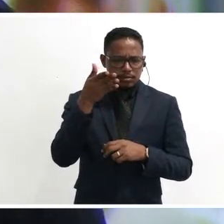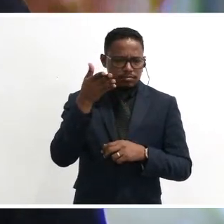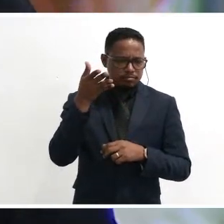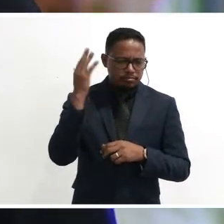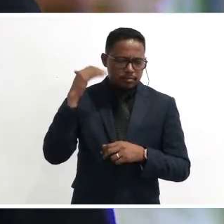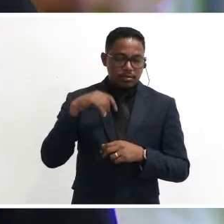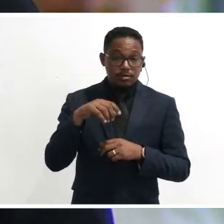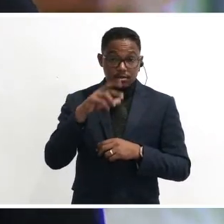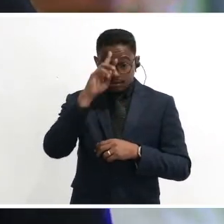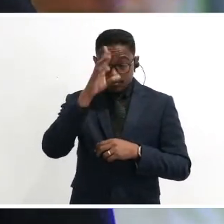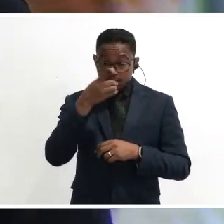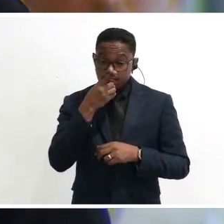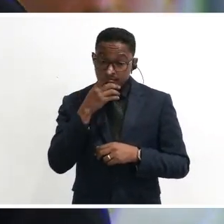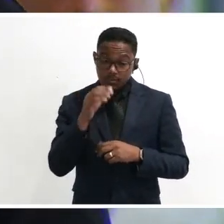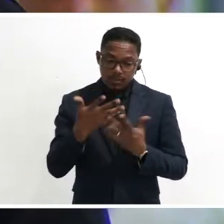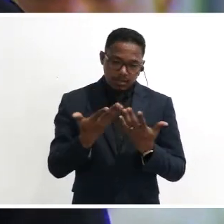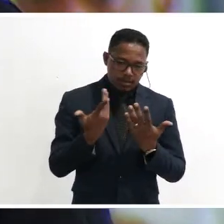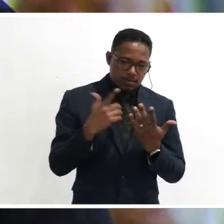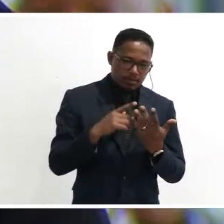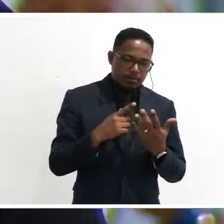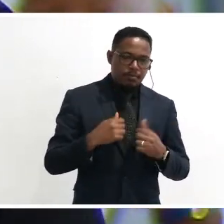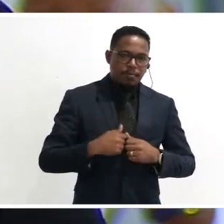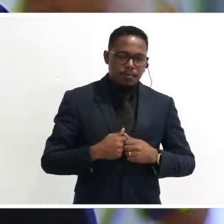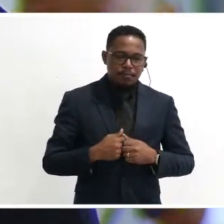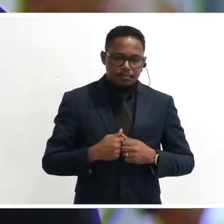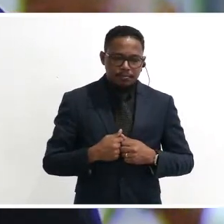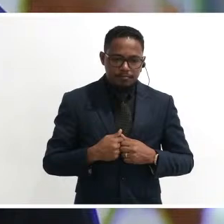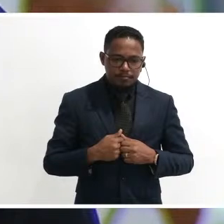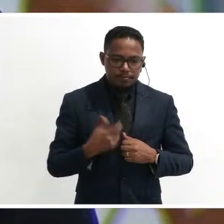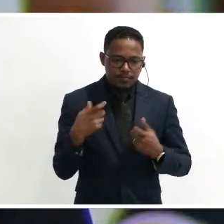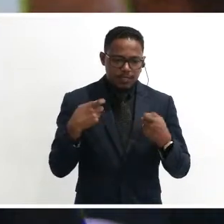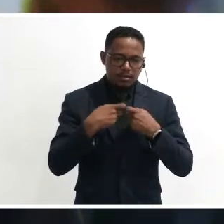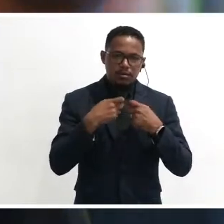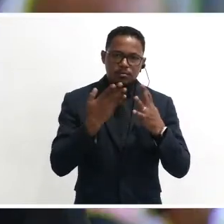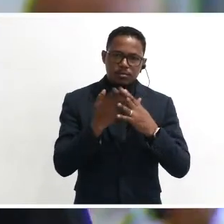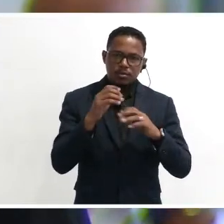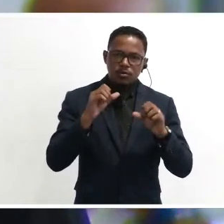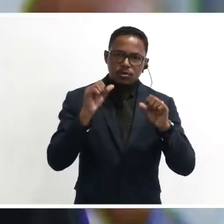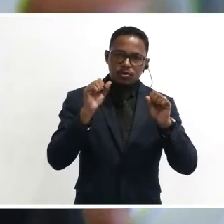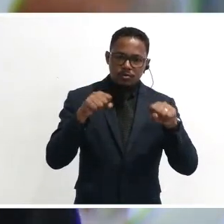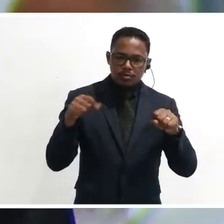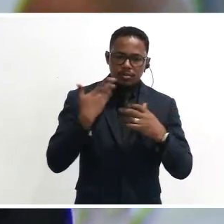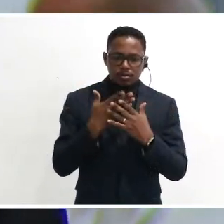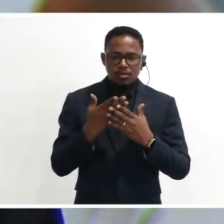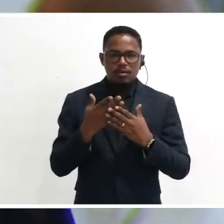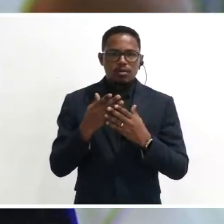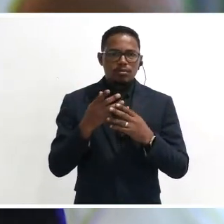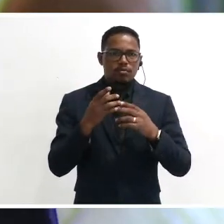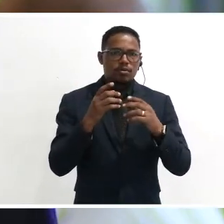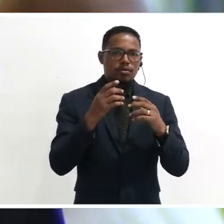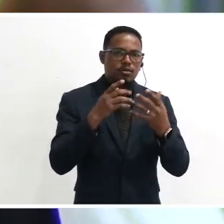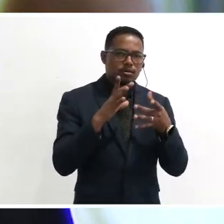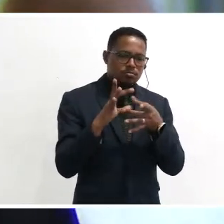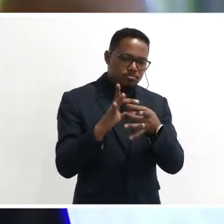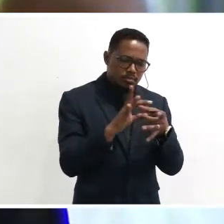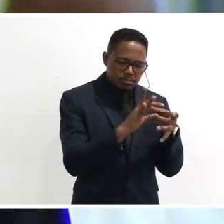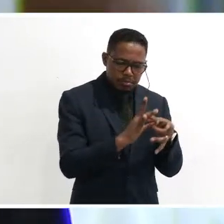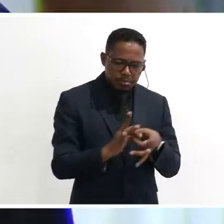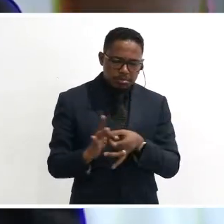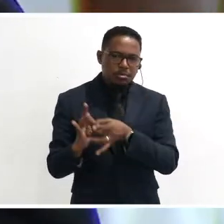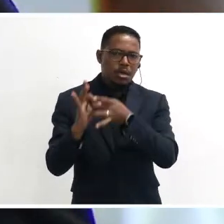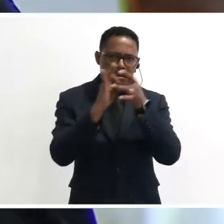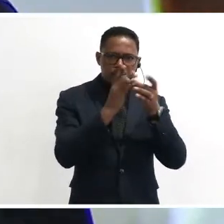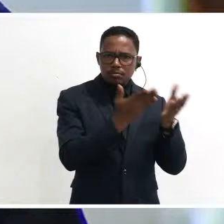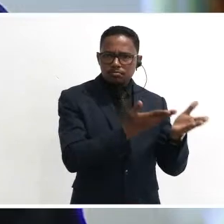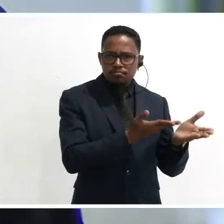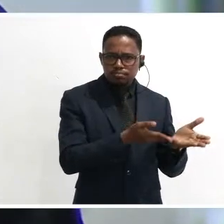the semiconductor supply chain. And specifically, I was wondering if you could be more precise in terms of precisely whether or not